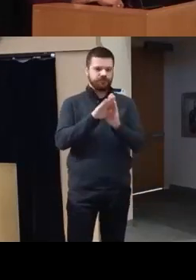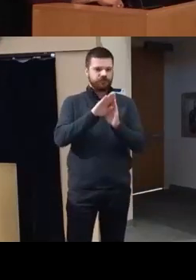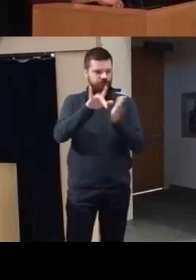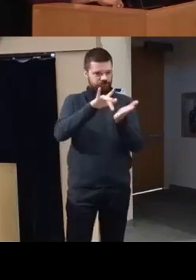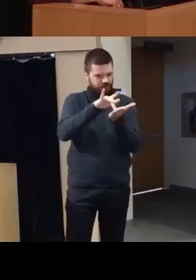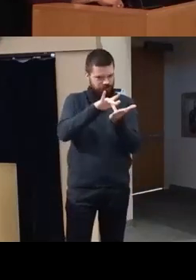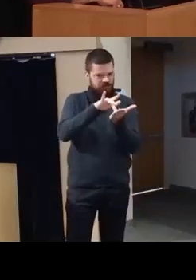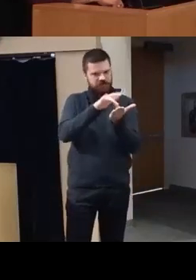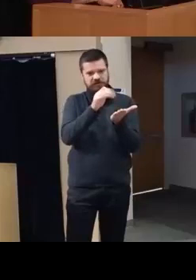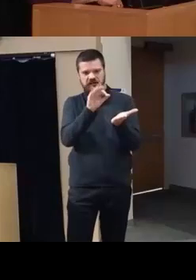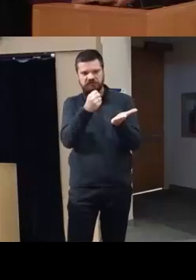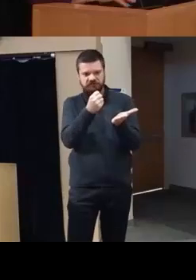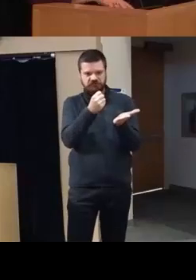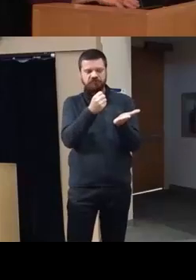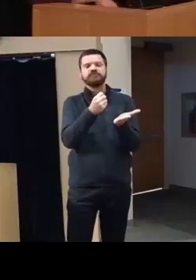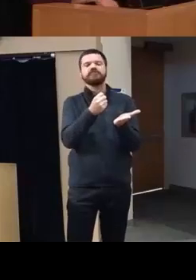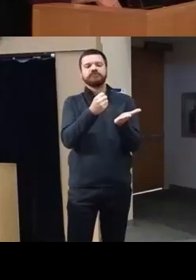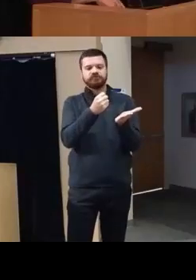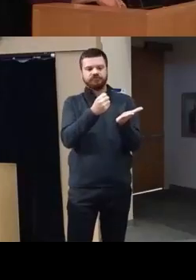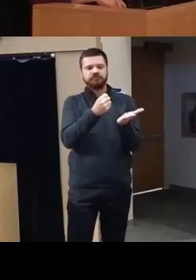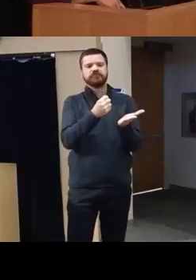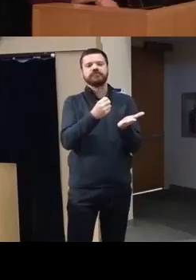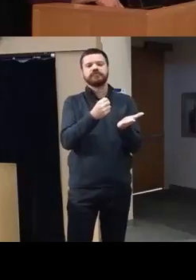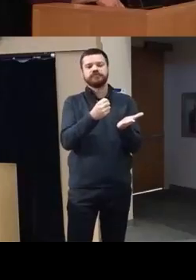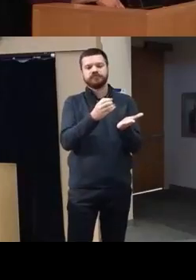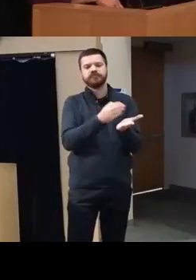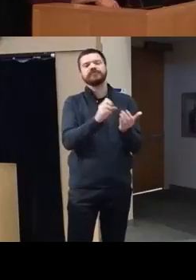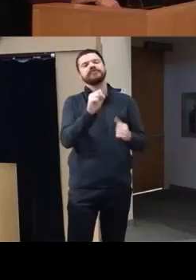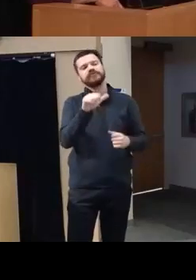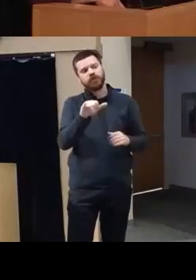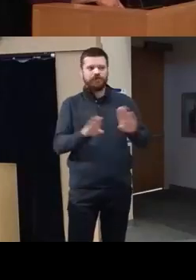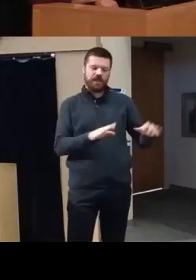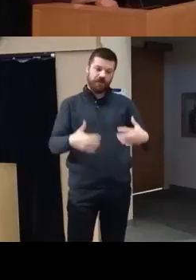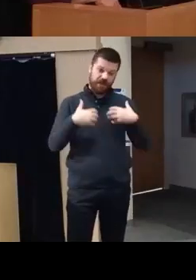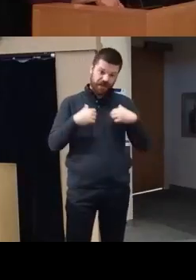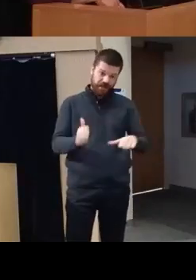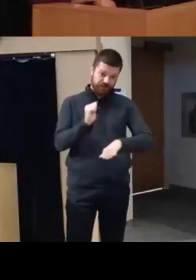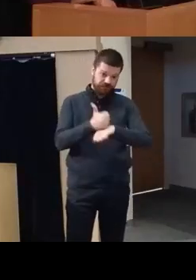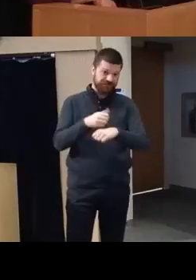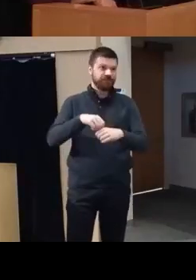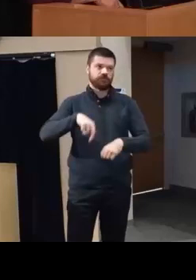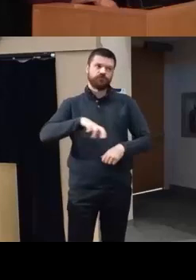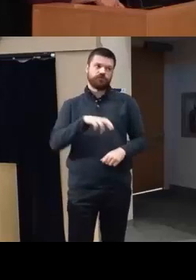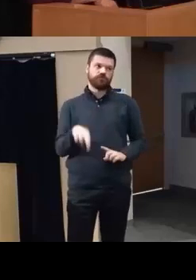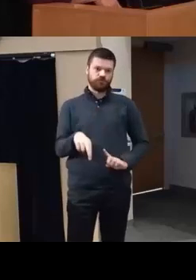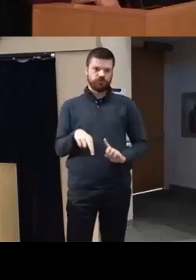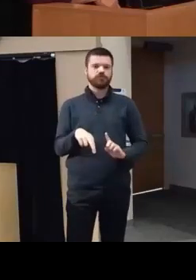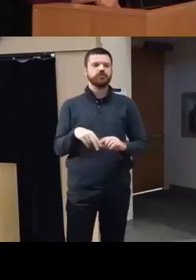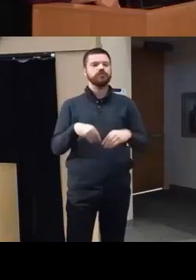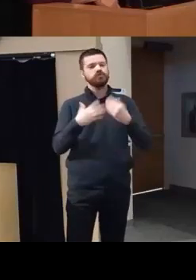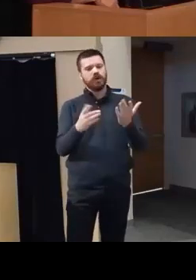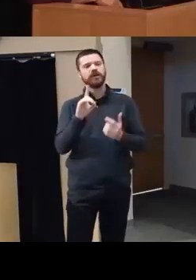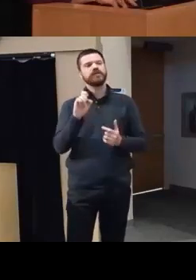mid-90s, and then we had Syracuse Behavioral Health come in Rochester to provide